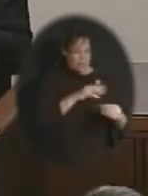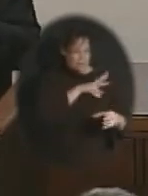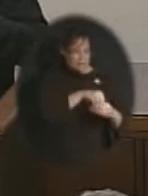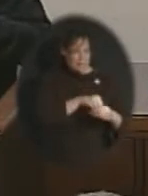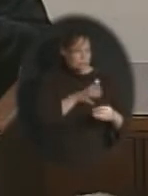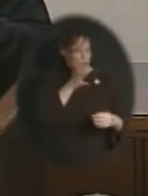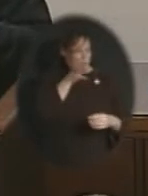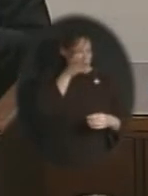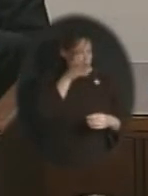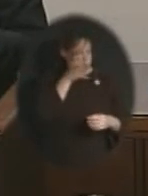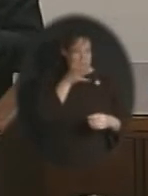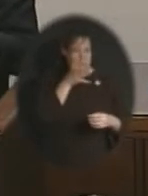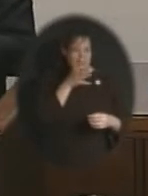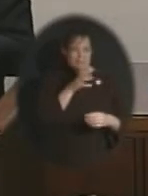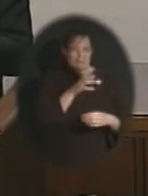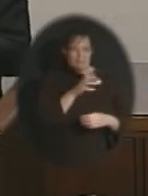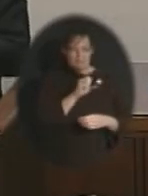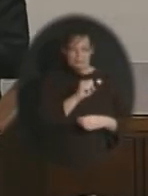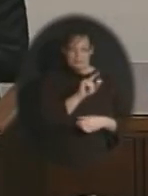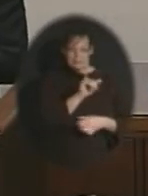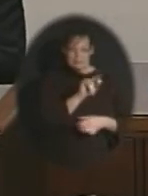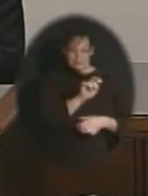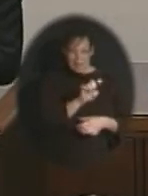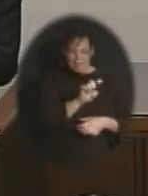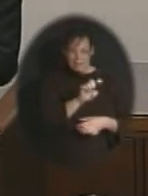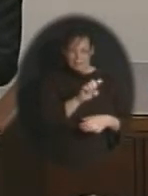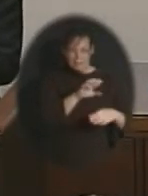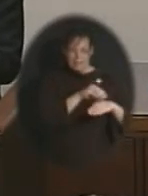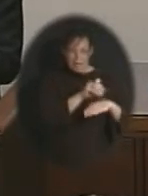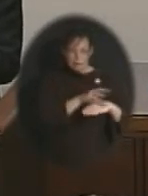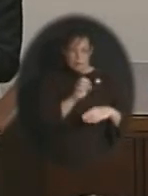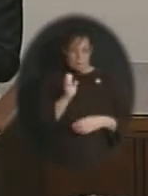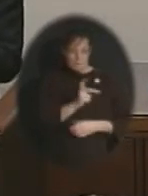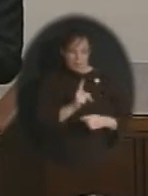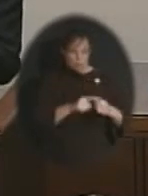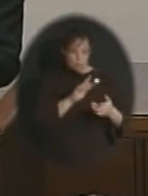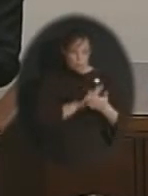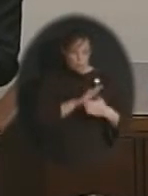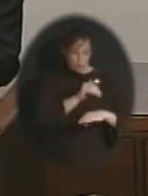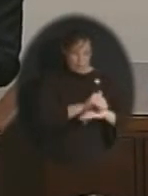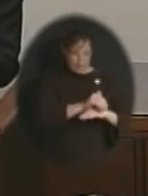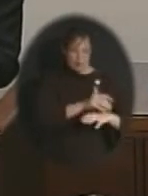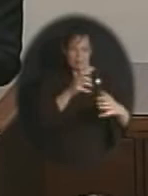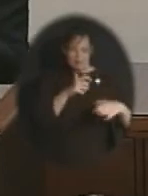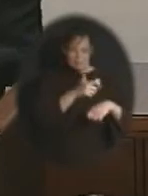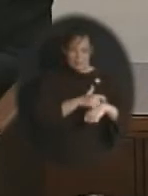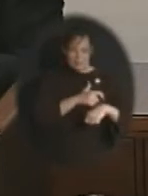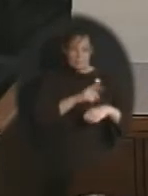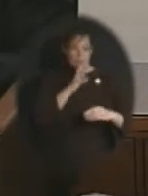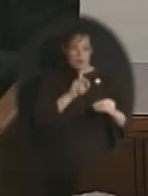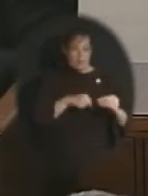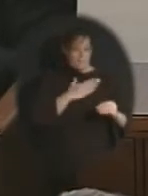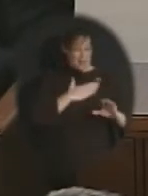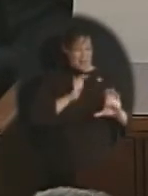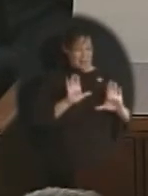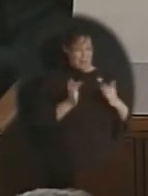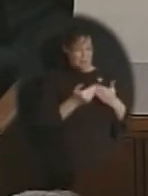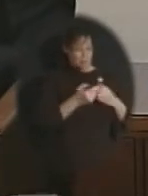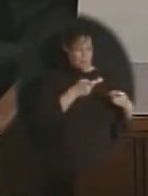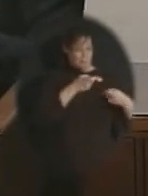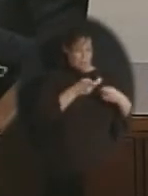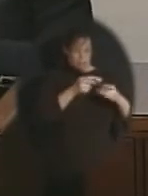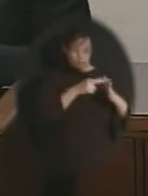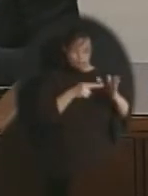parents. Site councils, back to school nights, spend a lot of time talking about, here's my classroom management